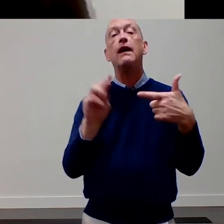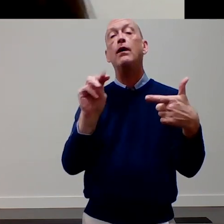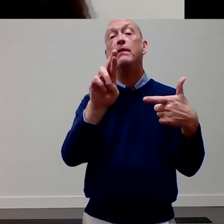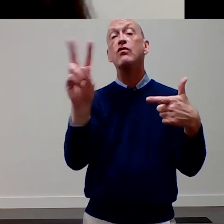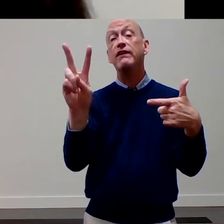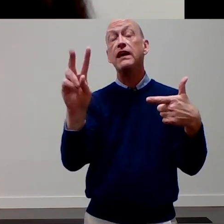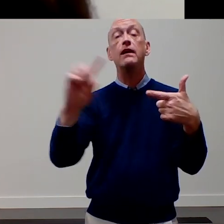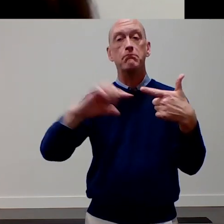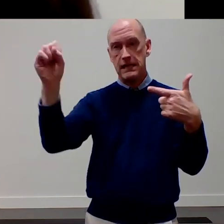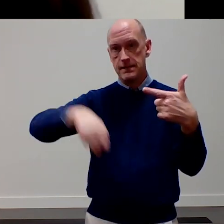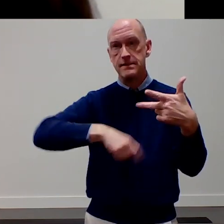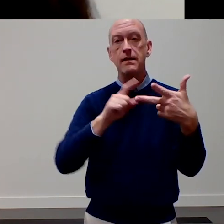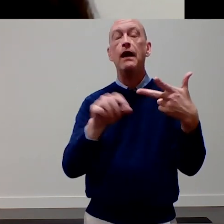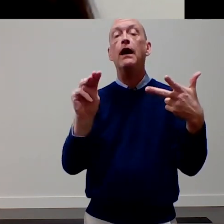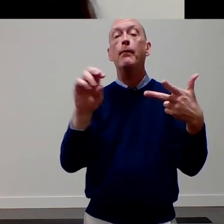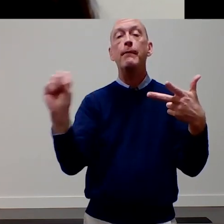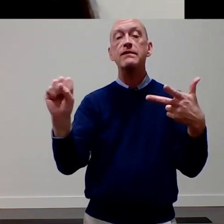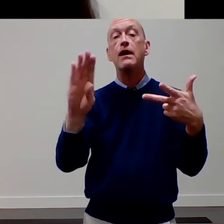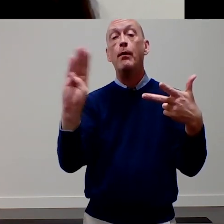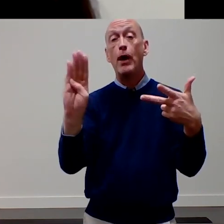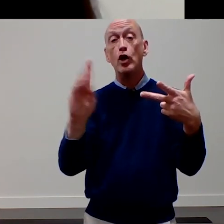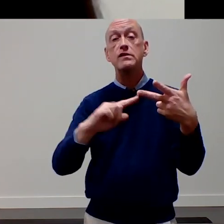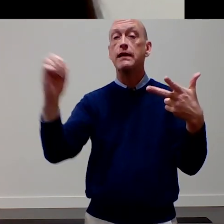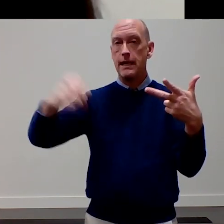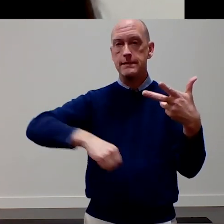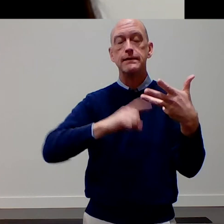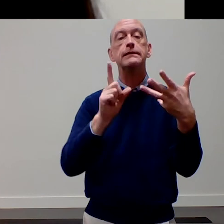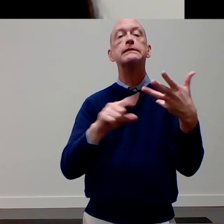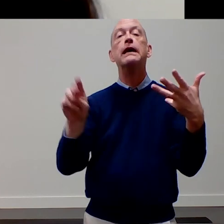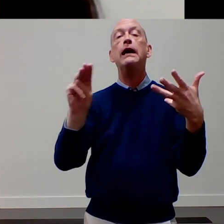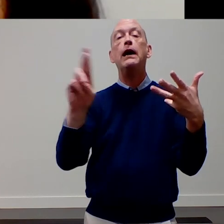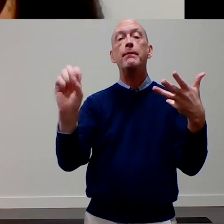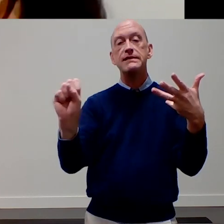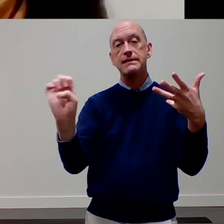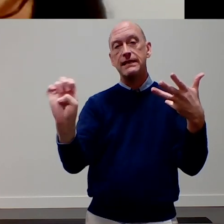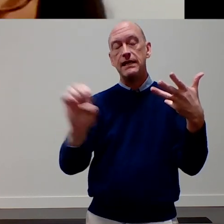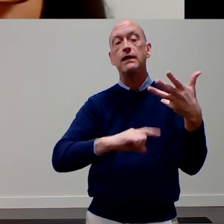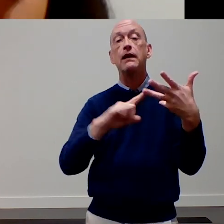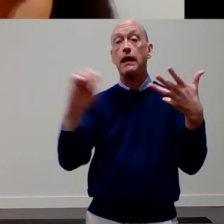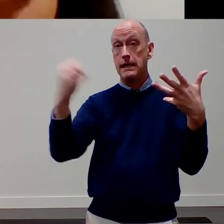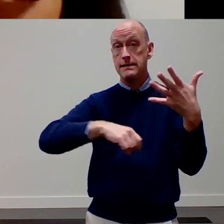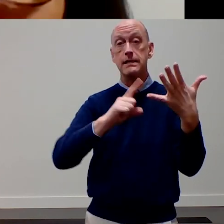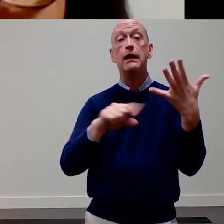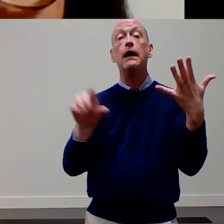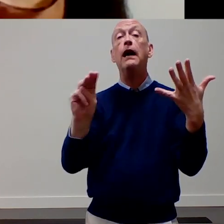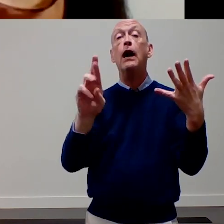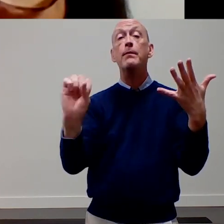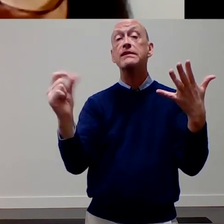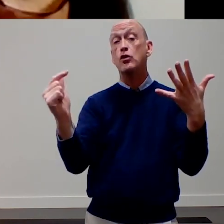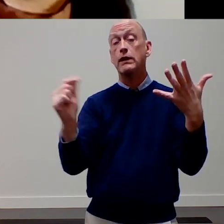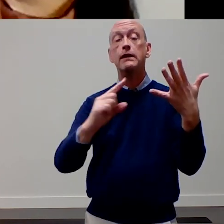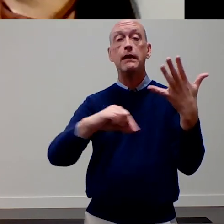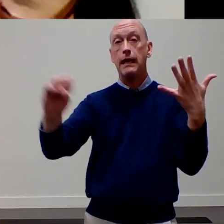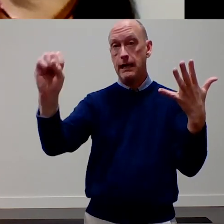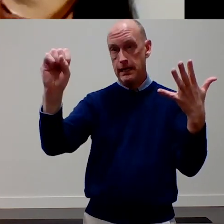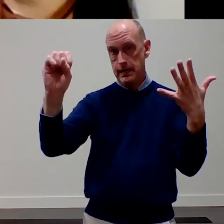our presentation. But there did seem to be an interest and a will to change the report card. And I think that would be good for all of